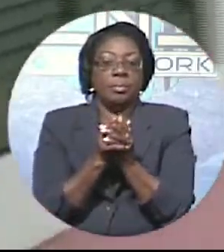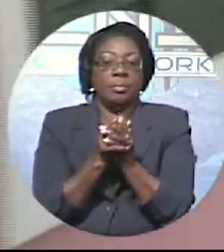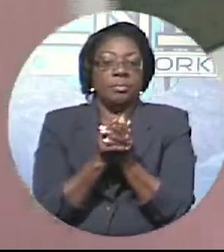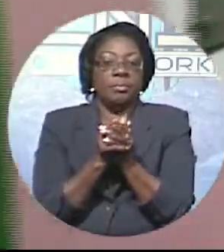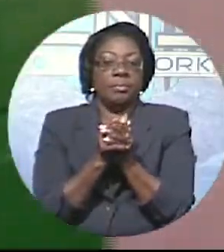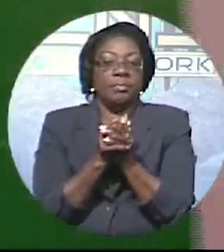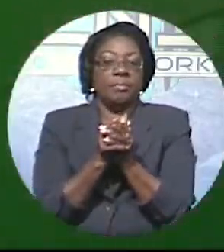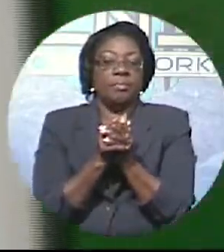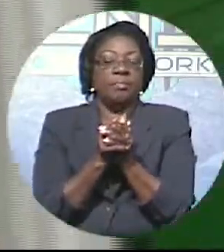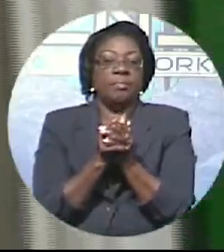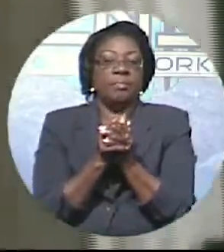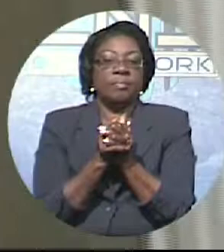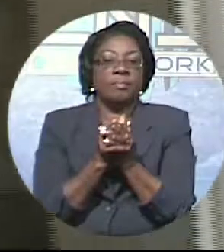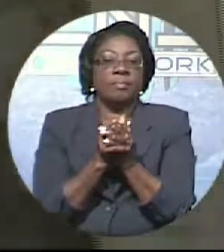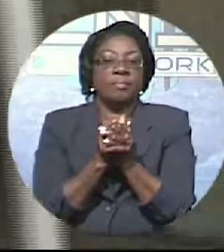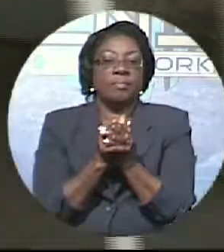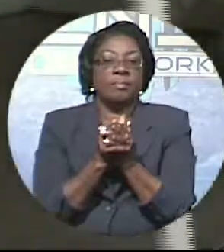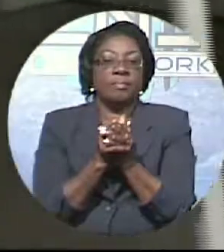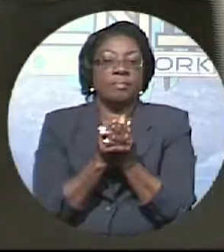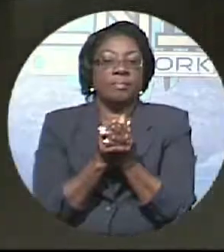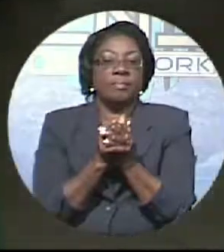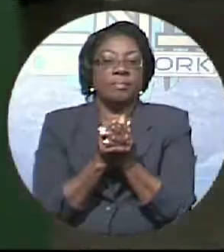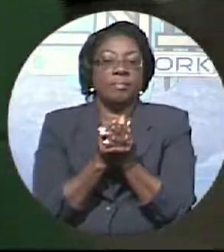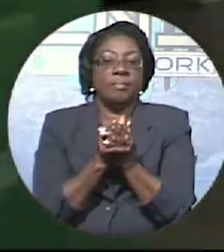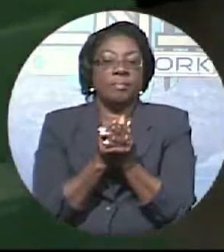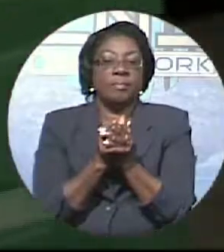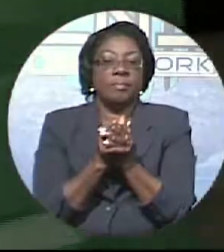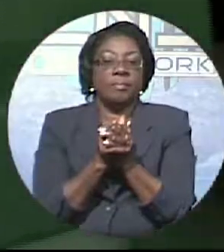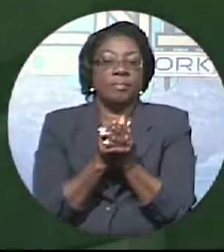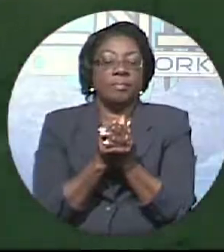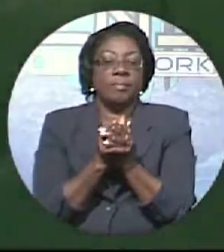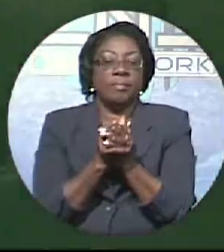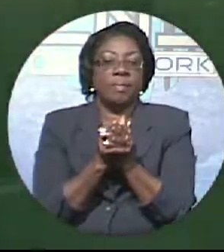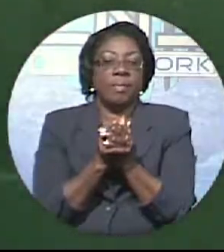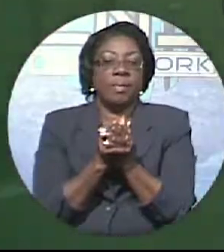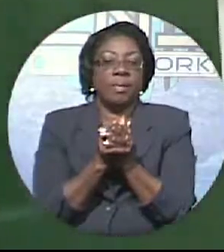Cumberbatch, and Kendra Kelly are prosecuting the case. Vern Carey, ZNS Network News.